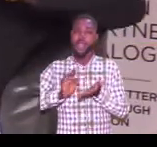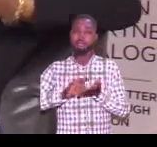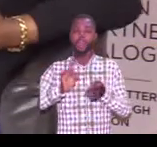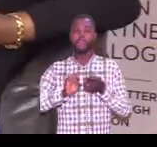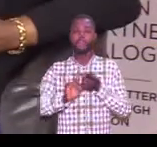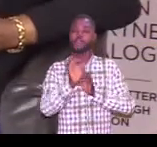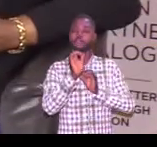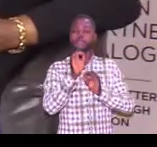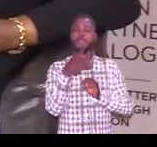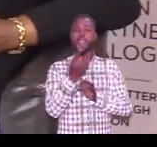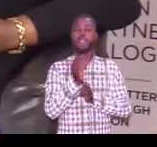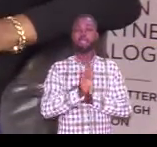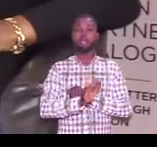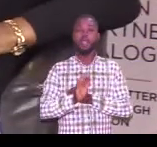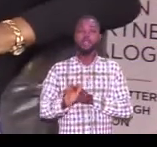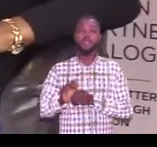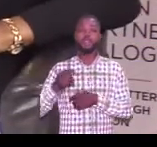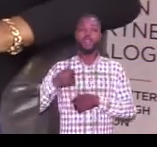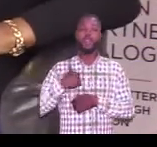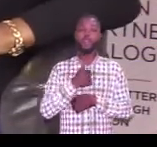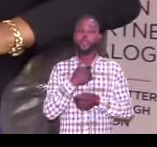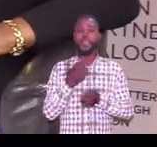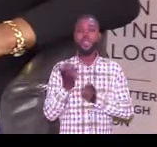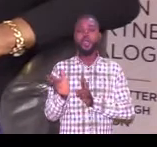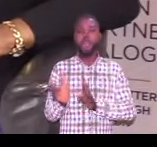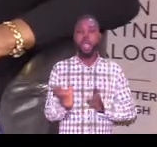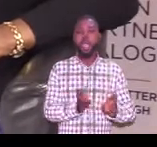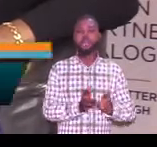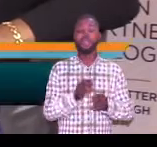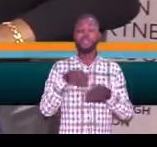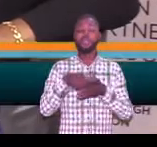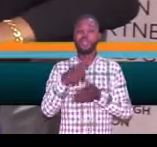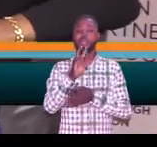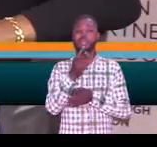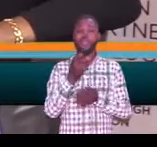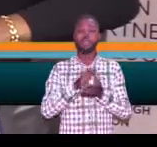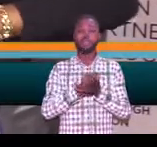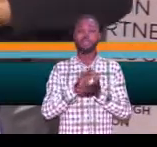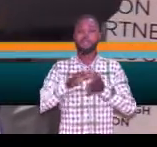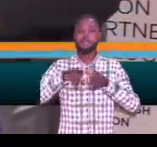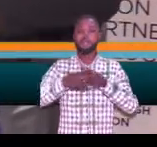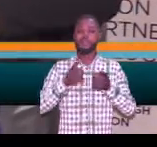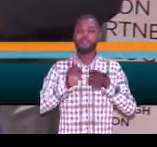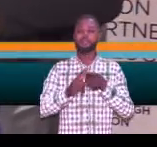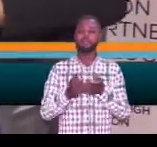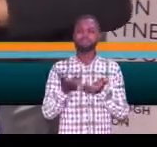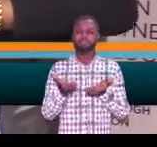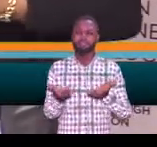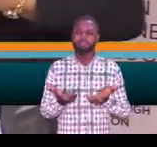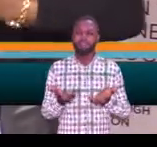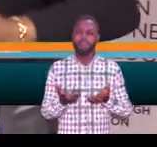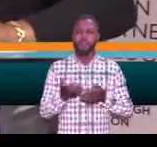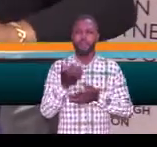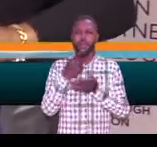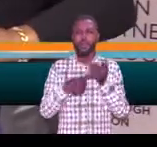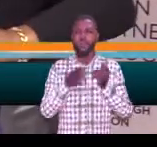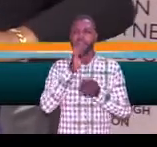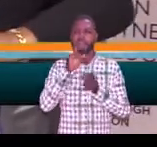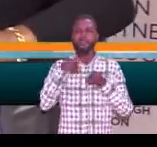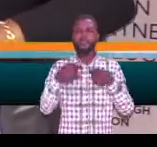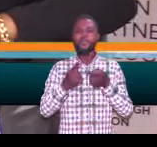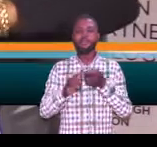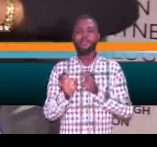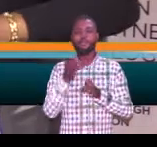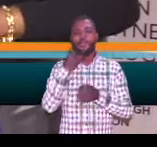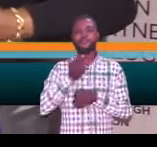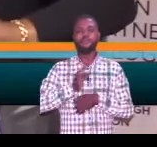the pupils, we already, the secondary school began to agitate. So what are you going to do for us? Yes,